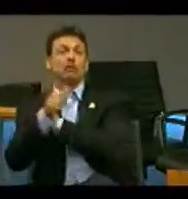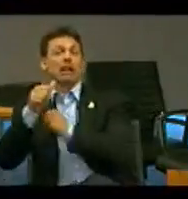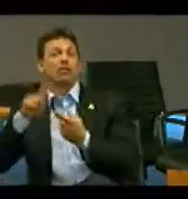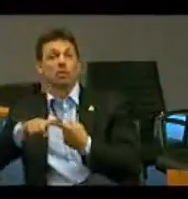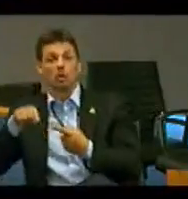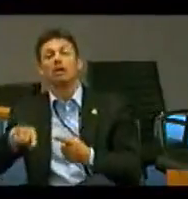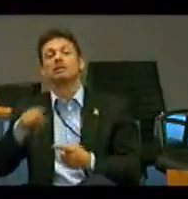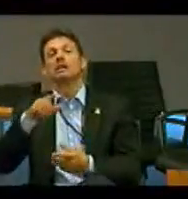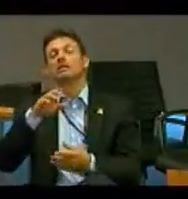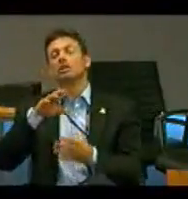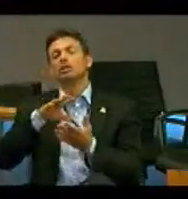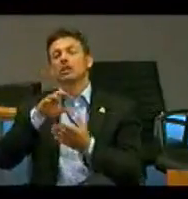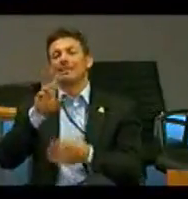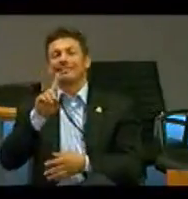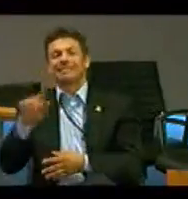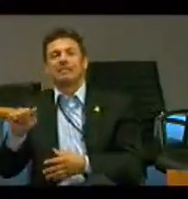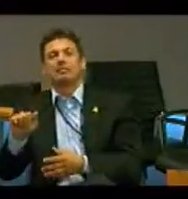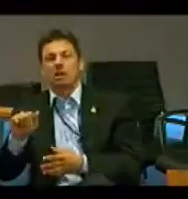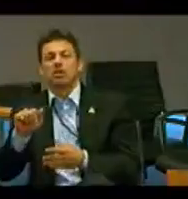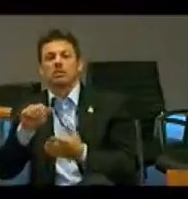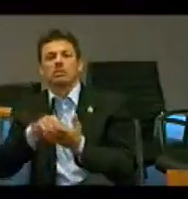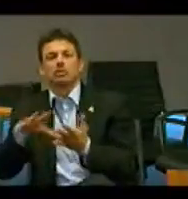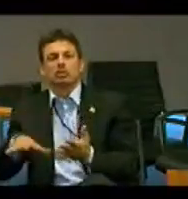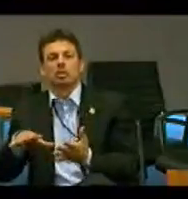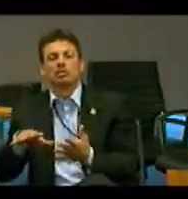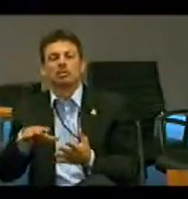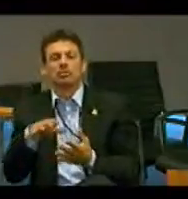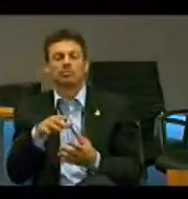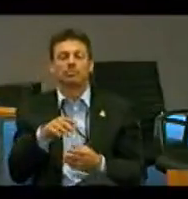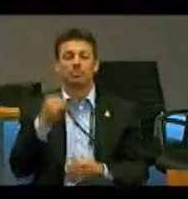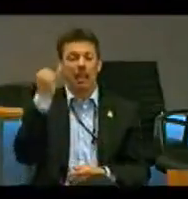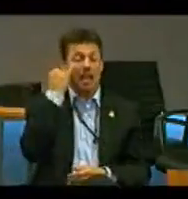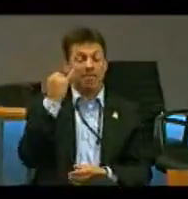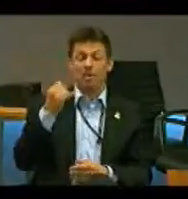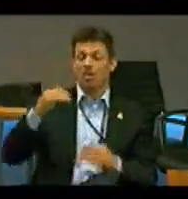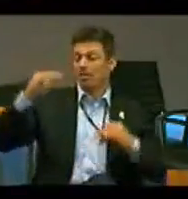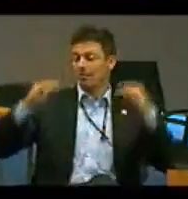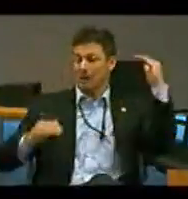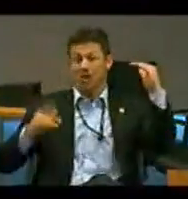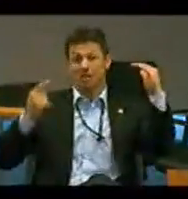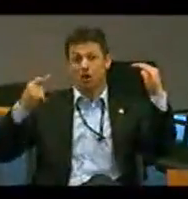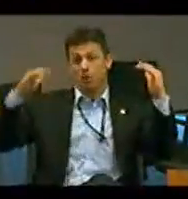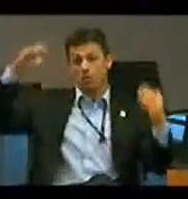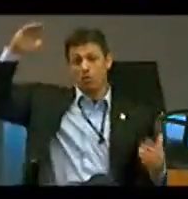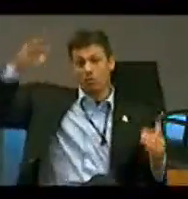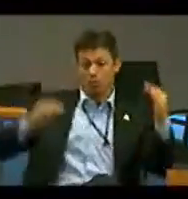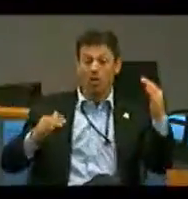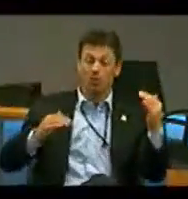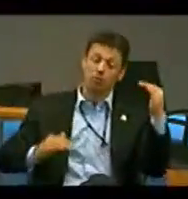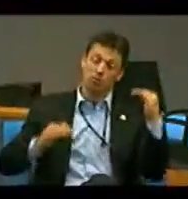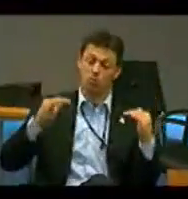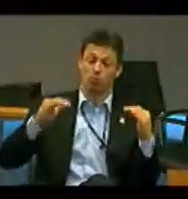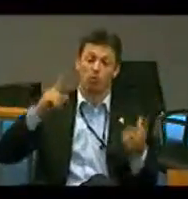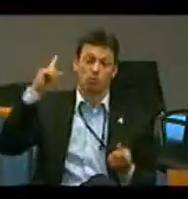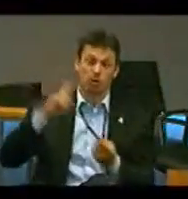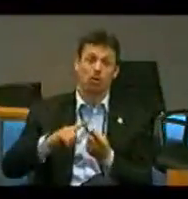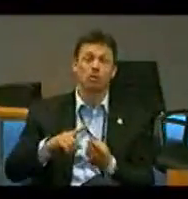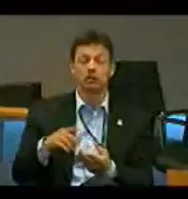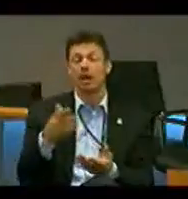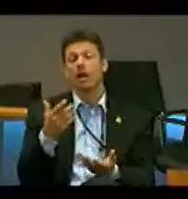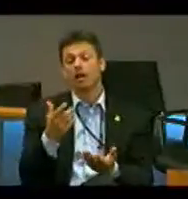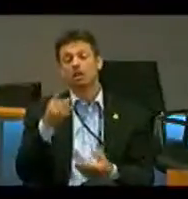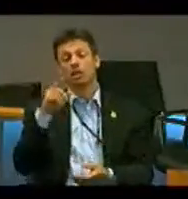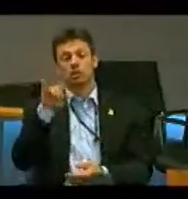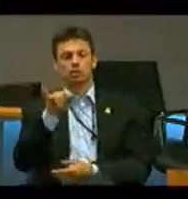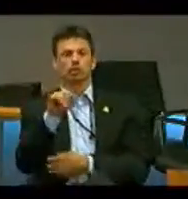briefing. If disparities are reduced, and probably justifiably so,